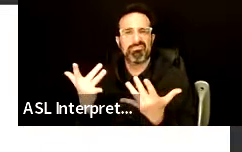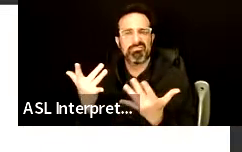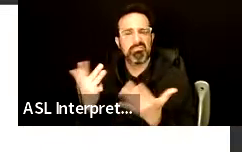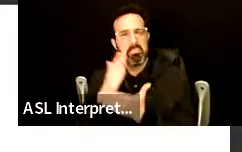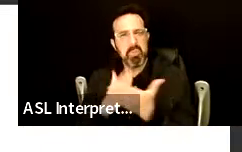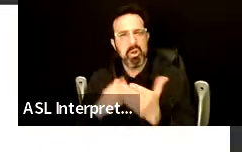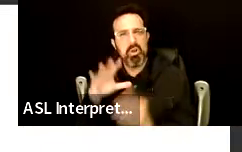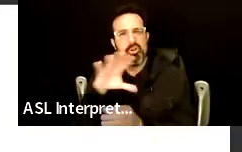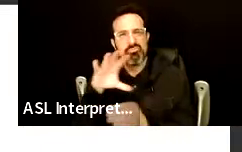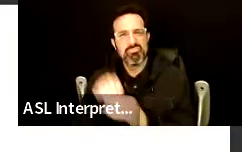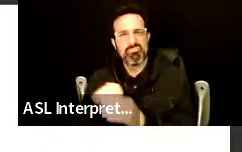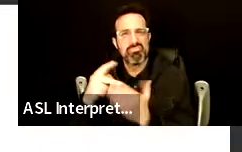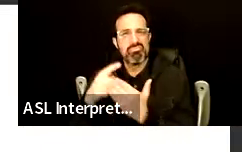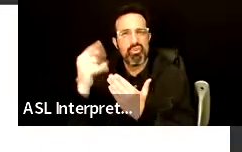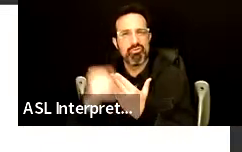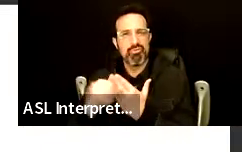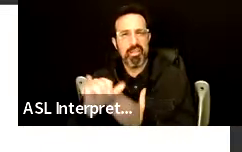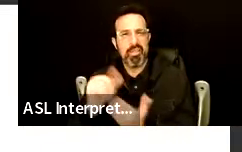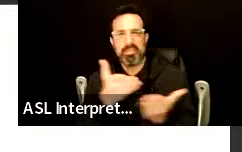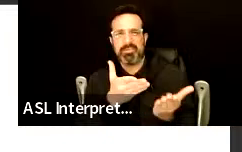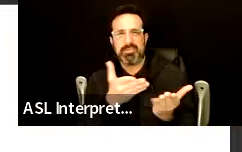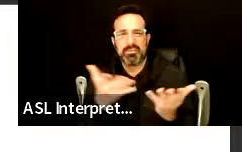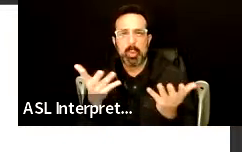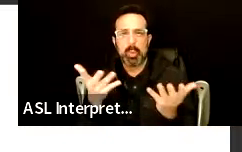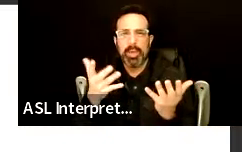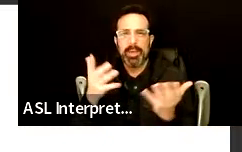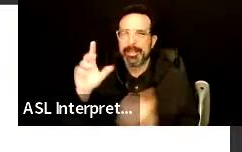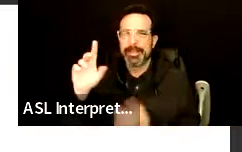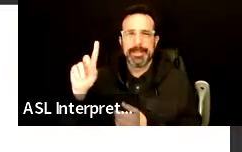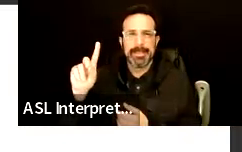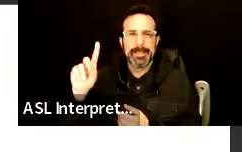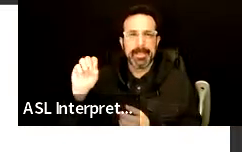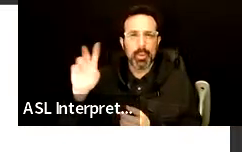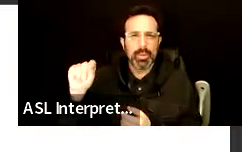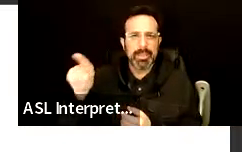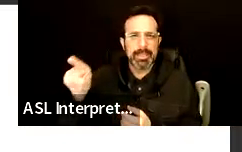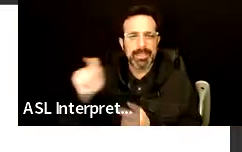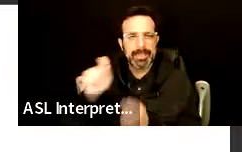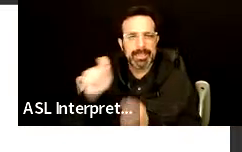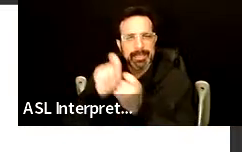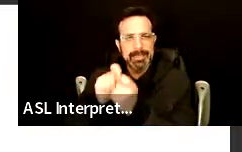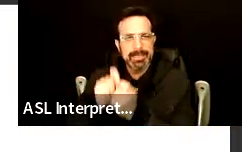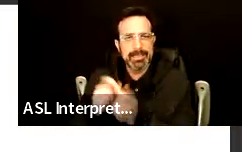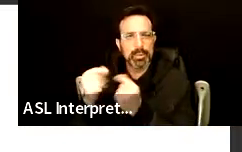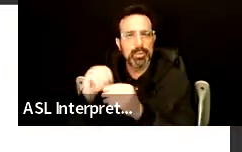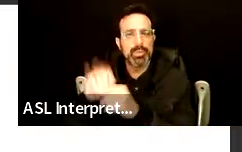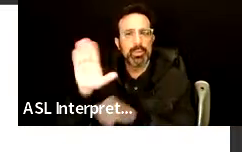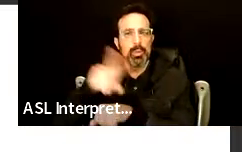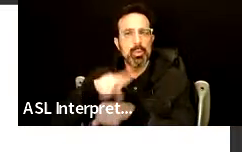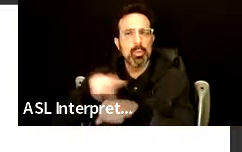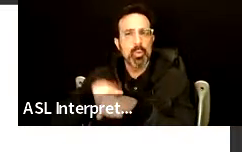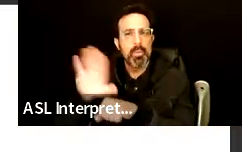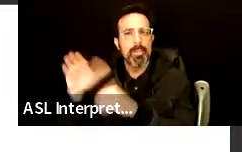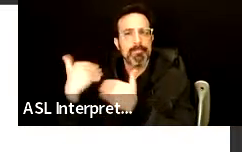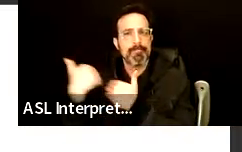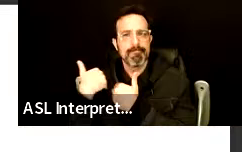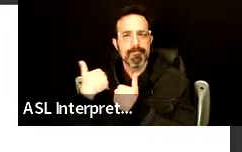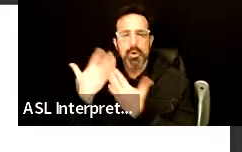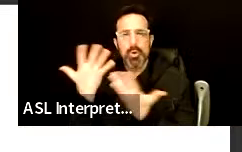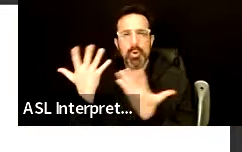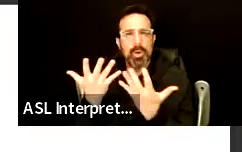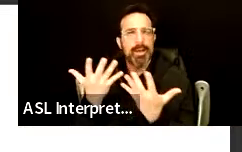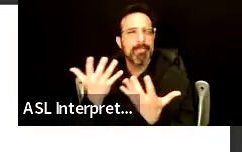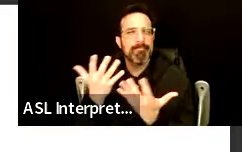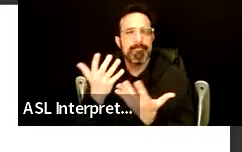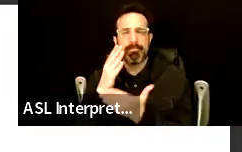of projects like this? What are things that DOTs typically do that are in the normal scope? What are some things that maybe would be